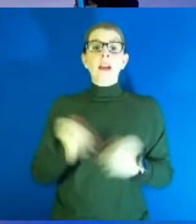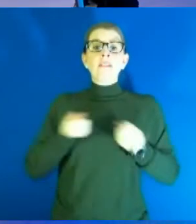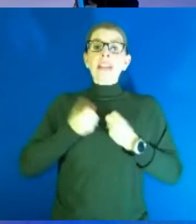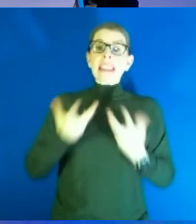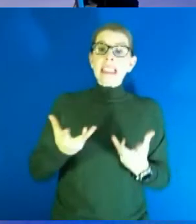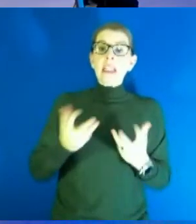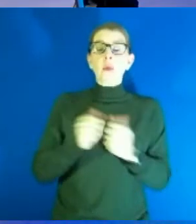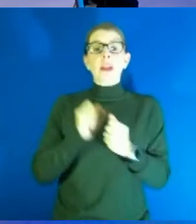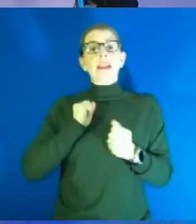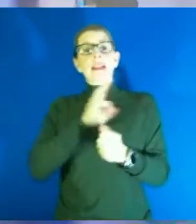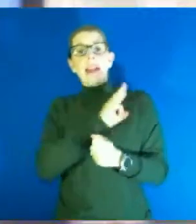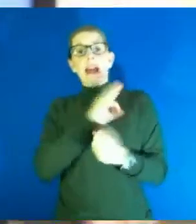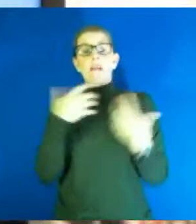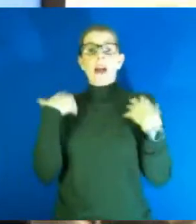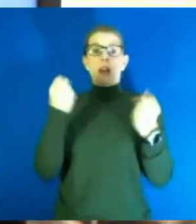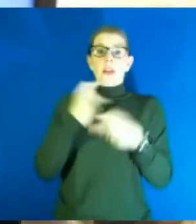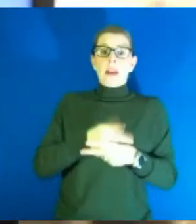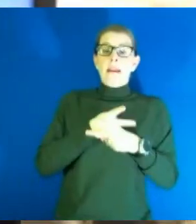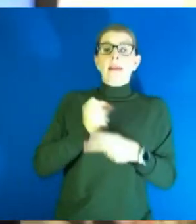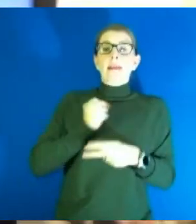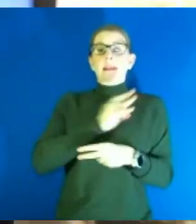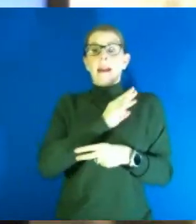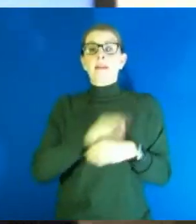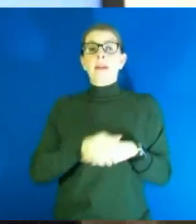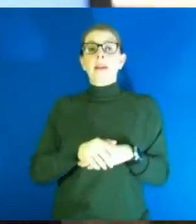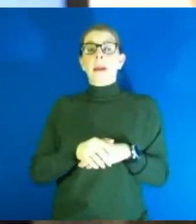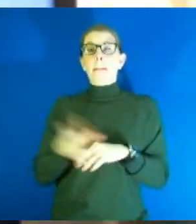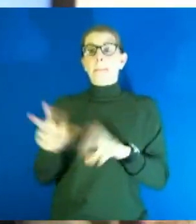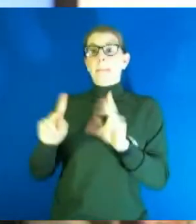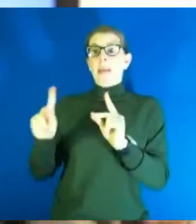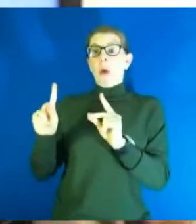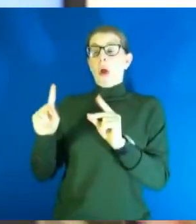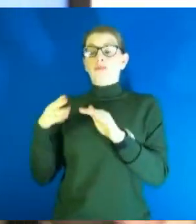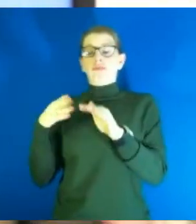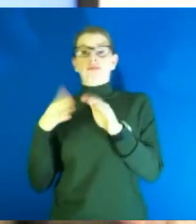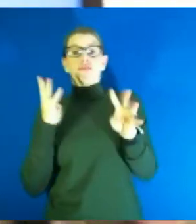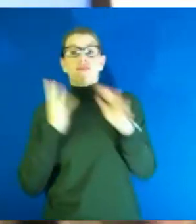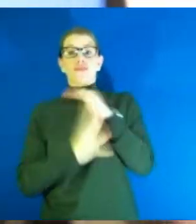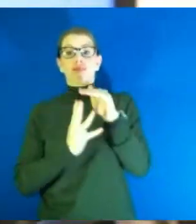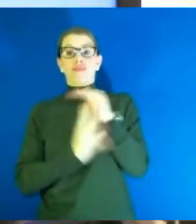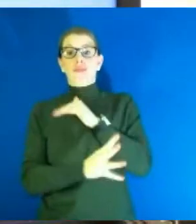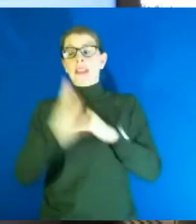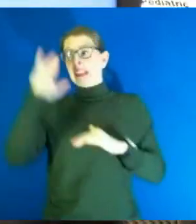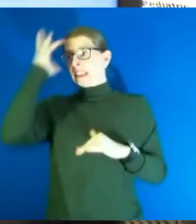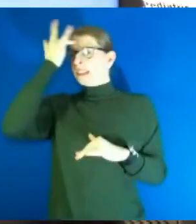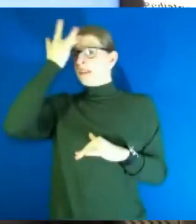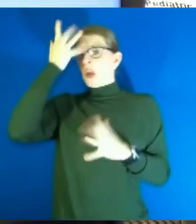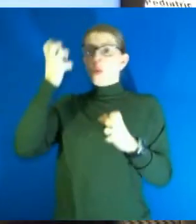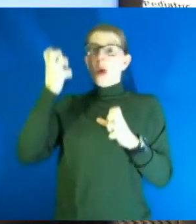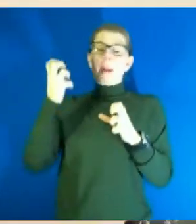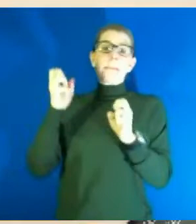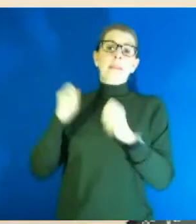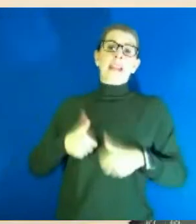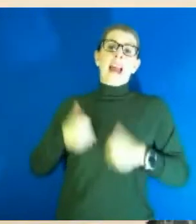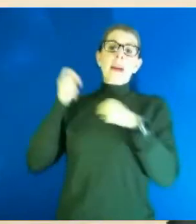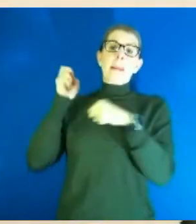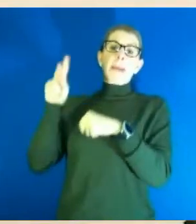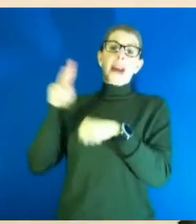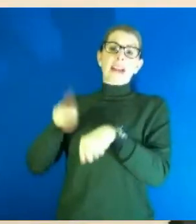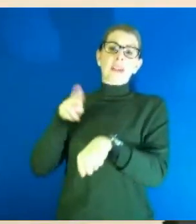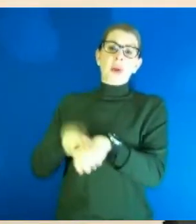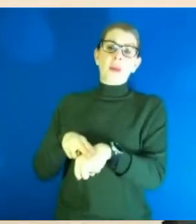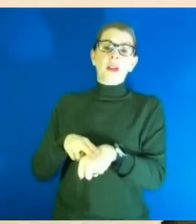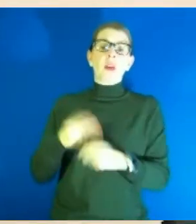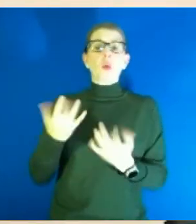workers, there's certainly fatigue among the people. People who walk it through the door, they're tired of it. They want to get life back to normal. So their ability to wait